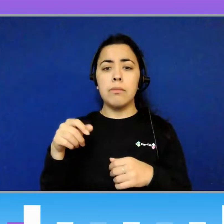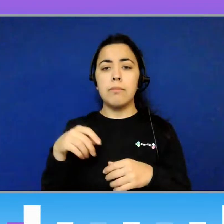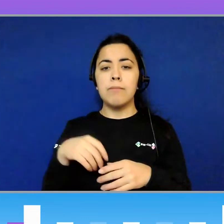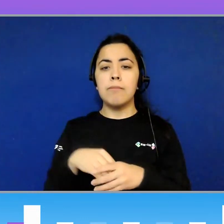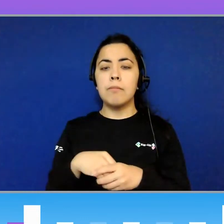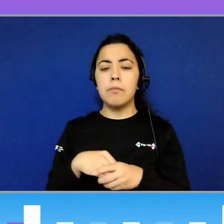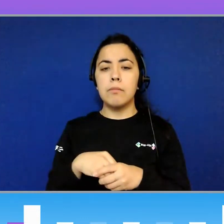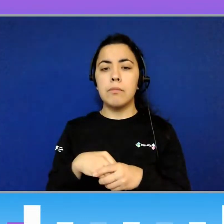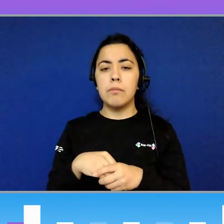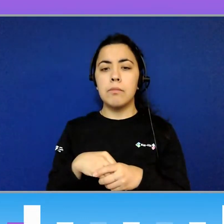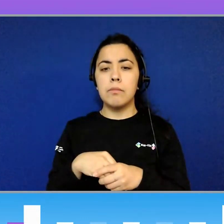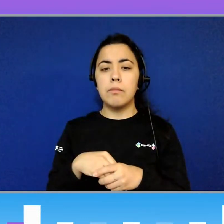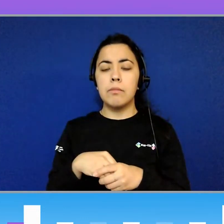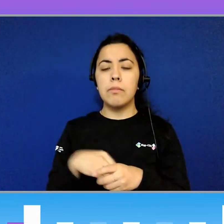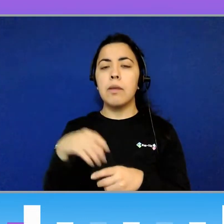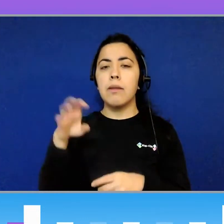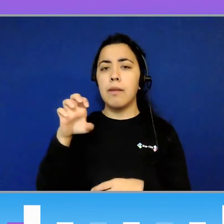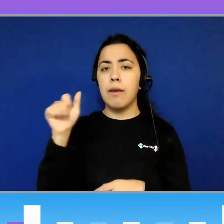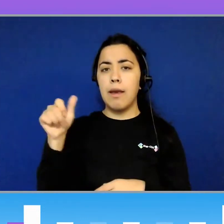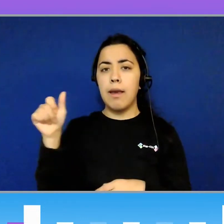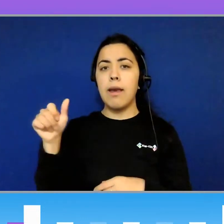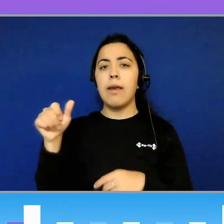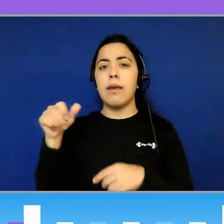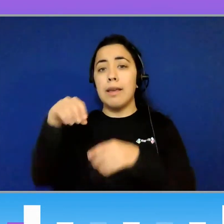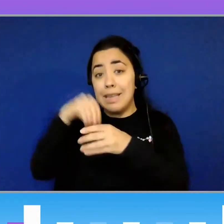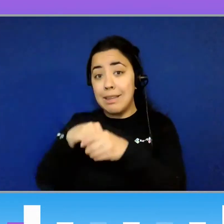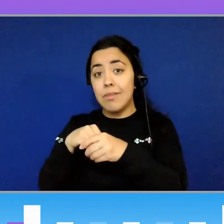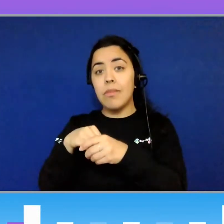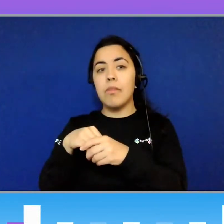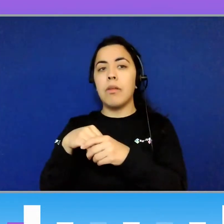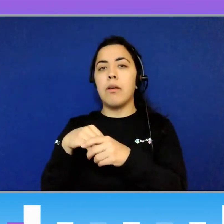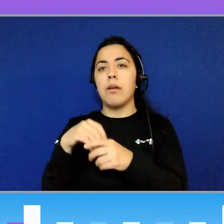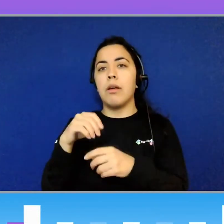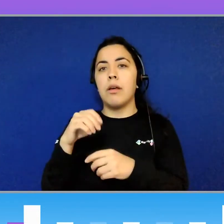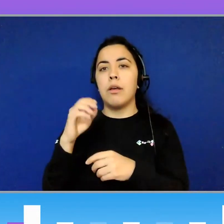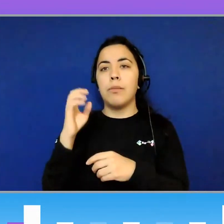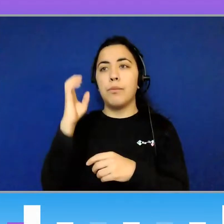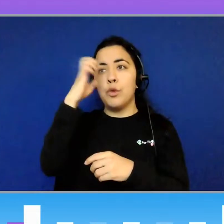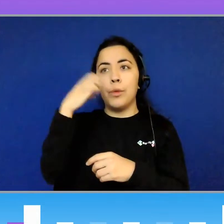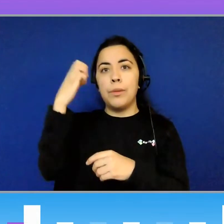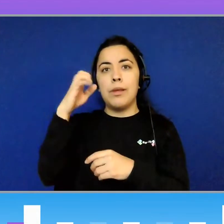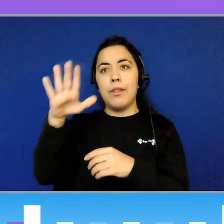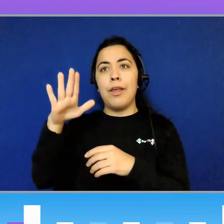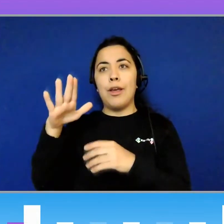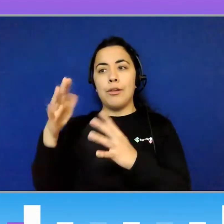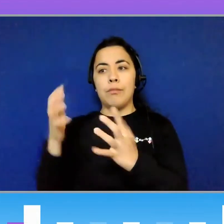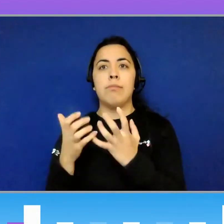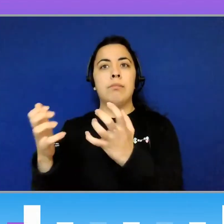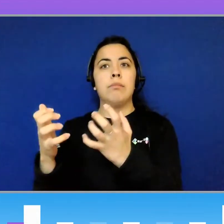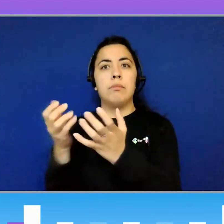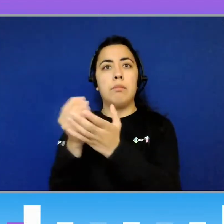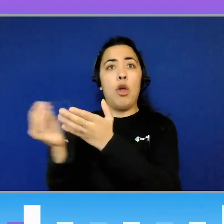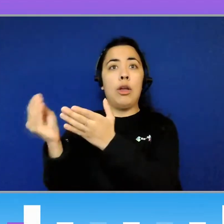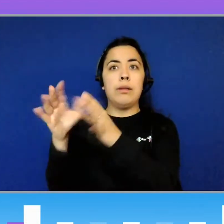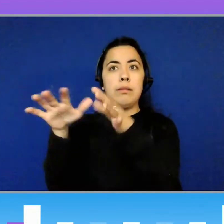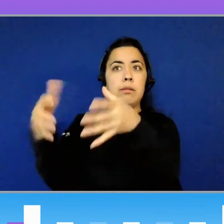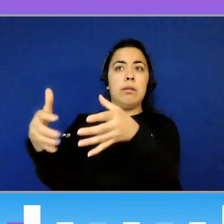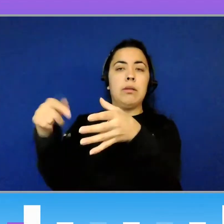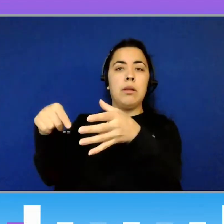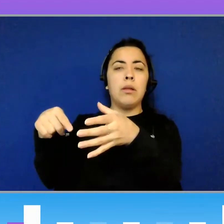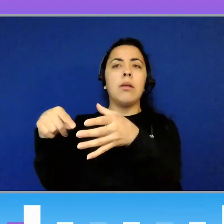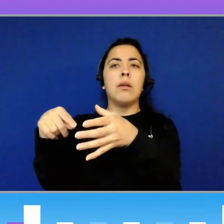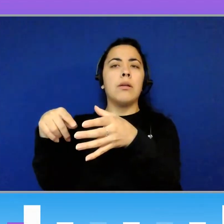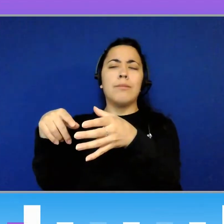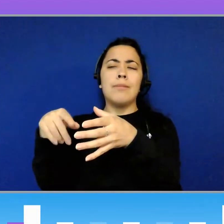internal market will also benefit, obviously, the UK market as well, because the same products that